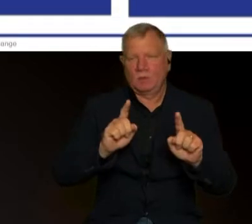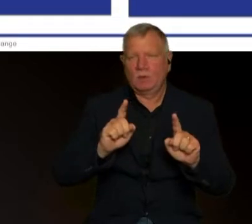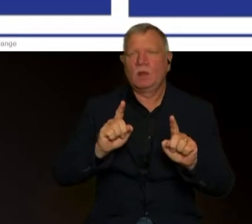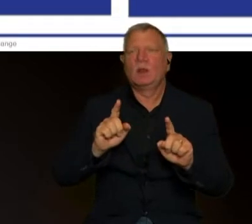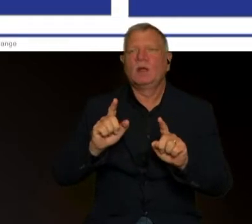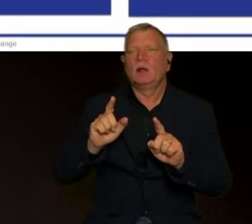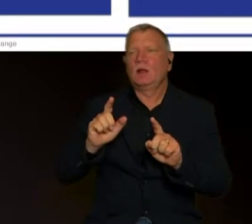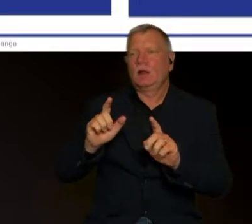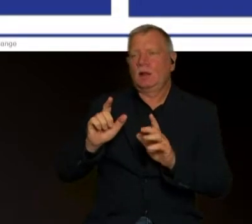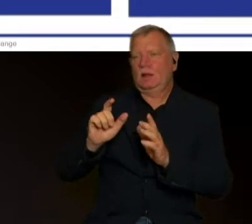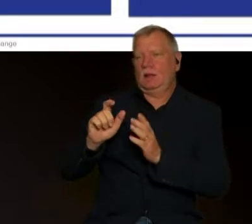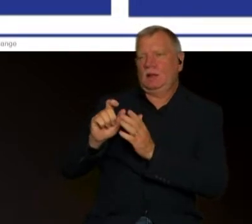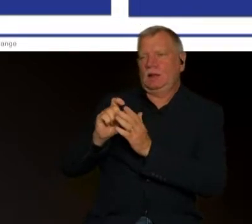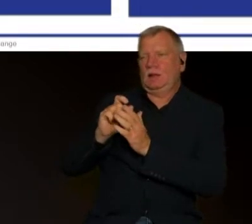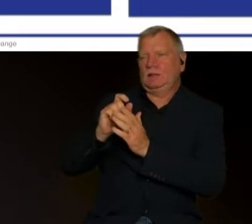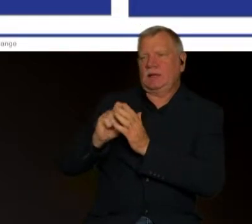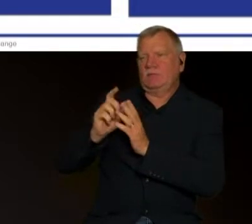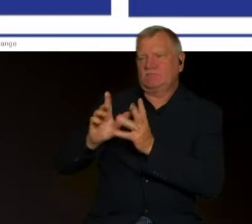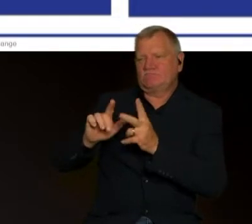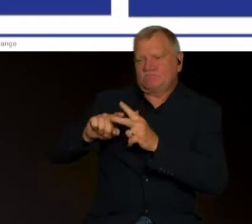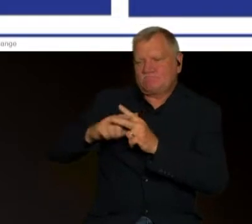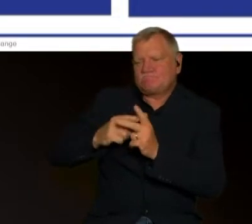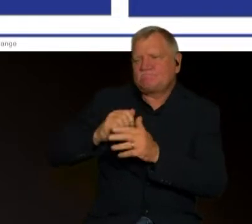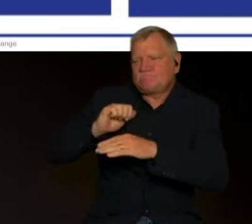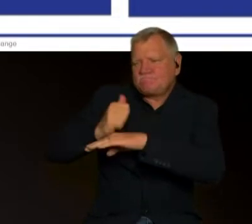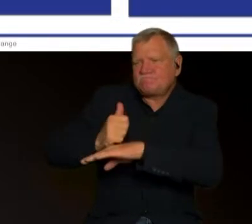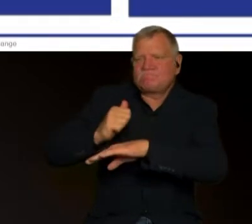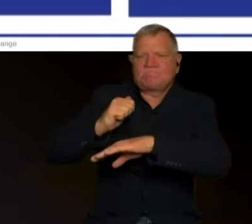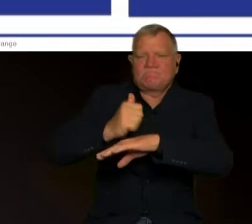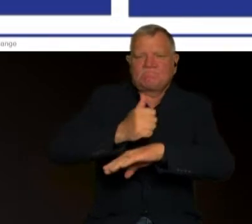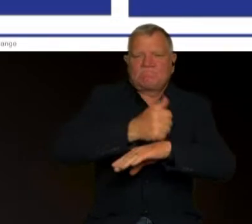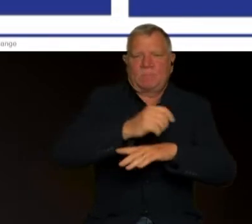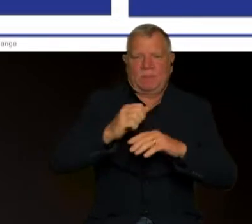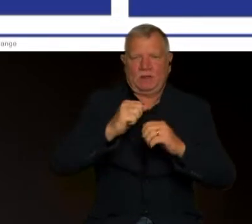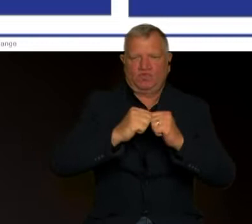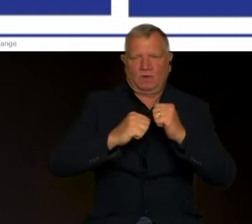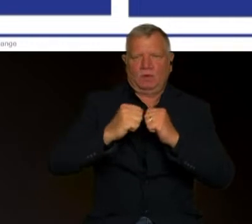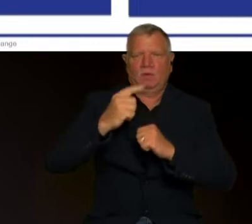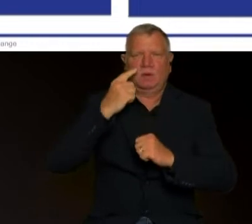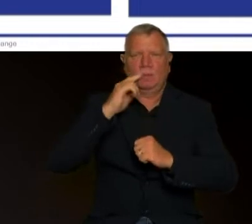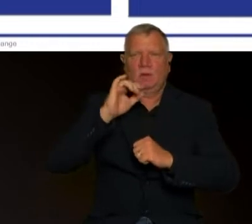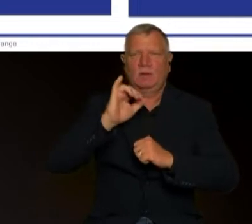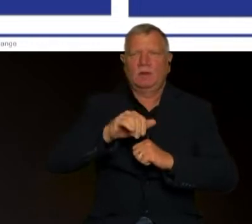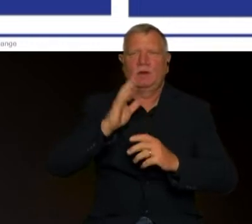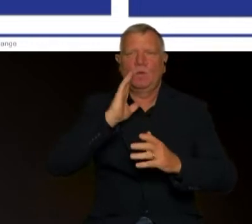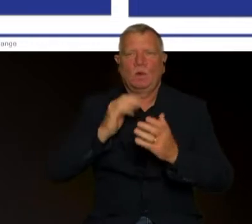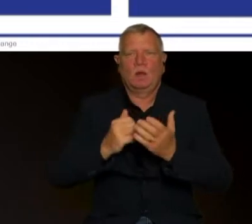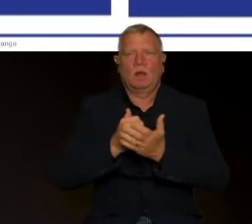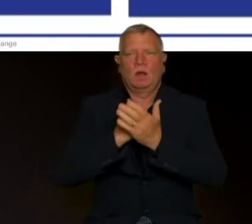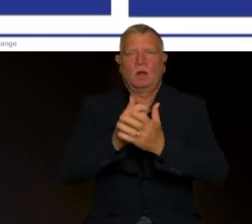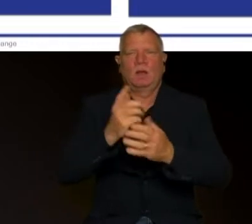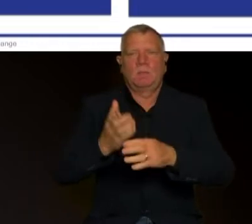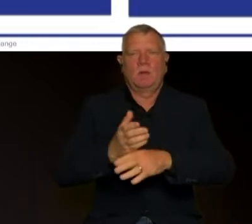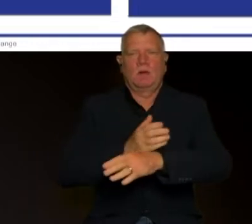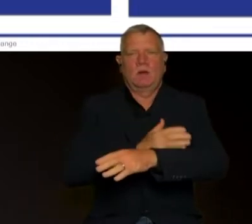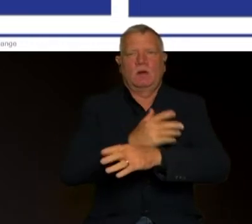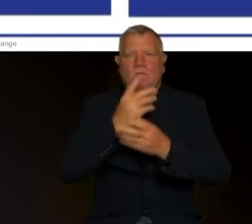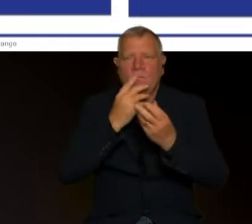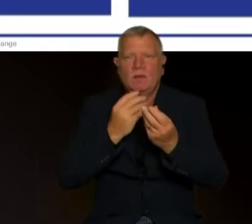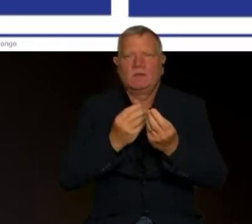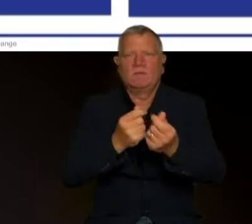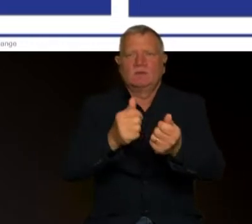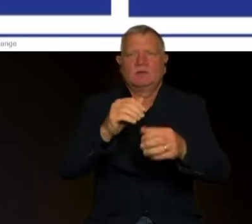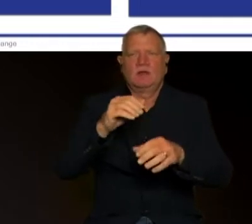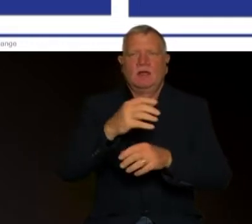but rather the Secretary and his team have begun to implement these new structures to help